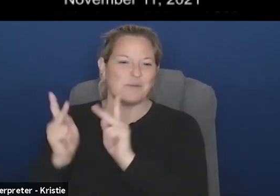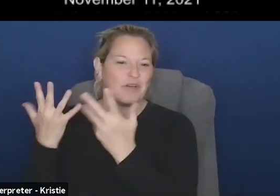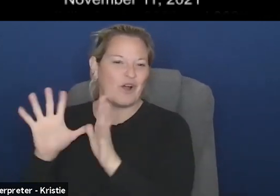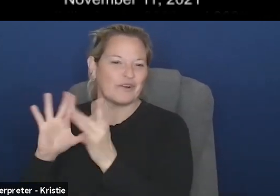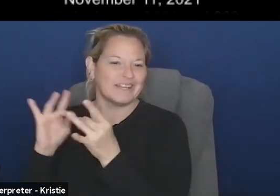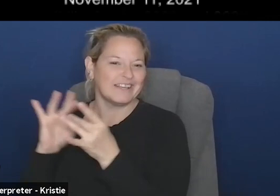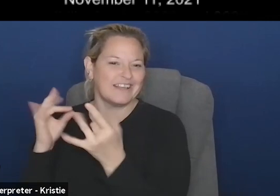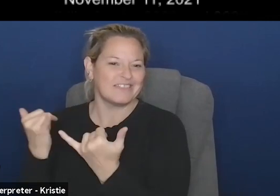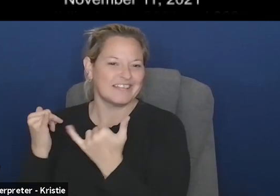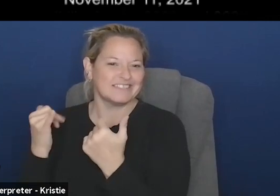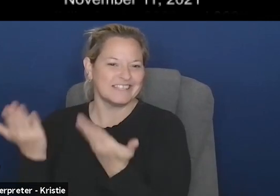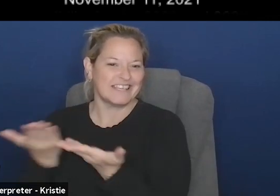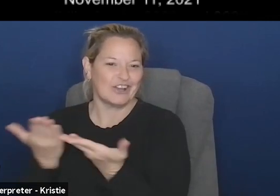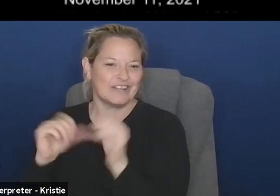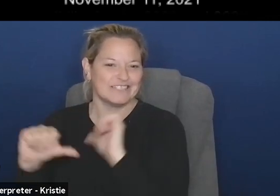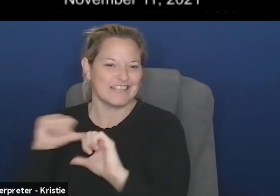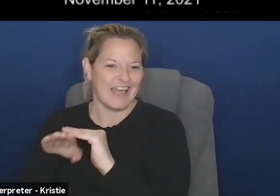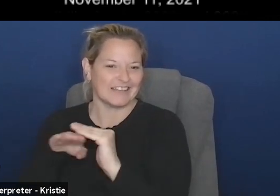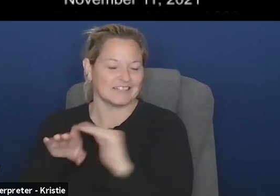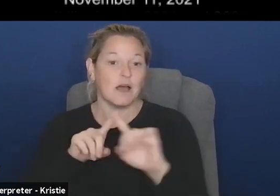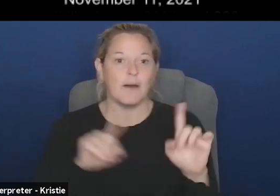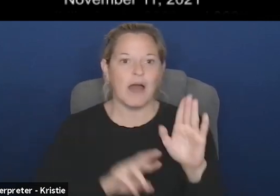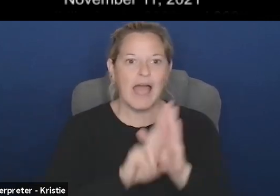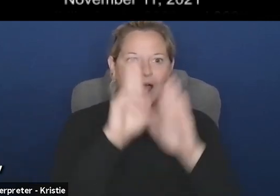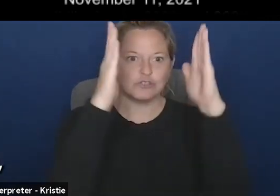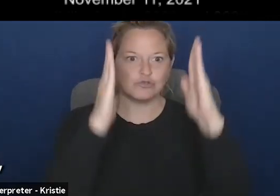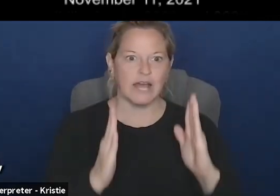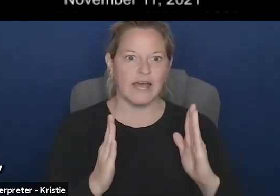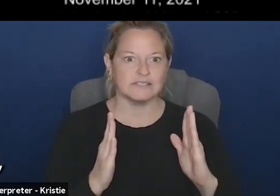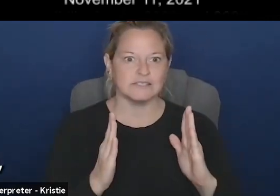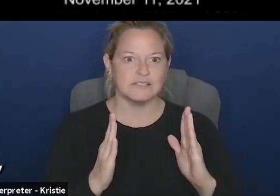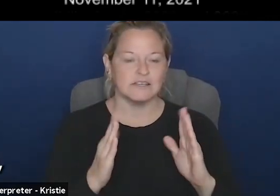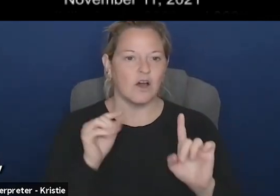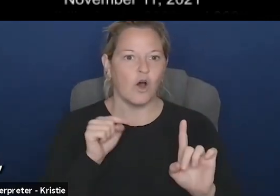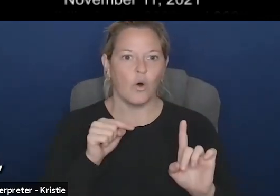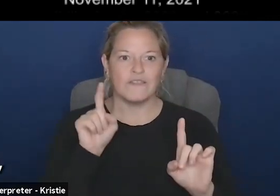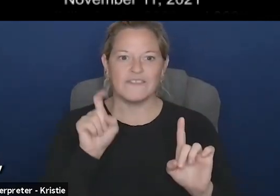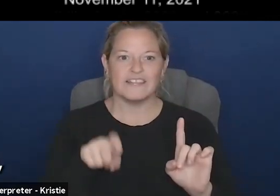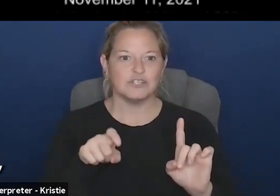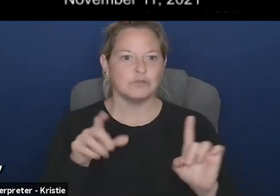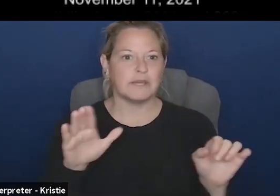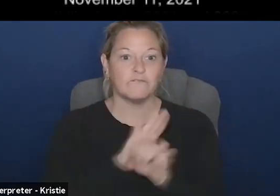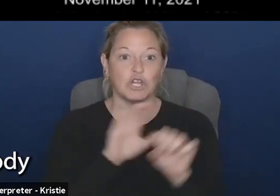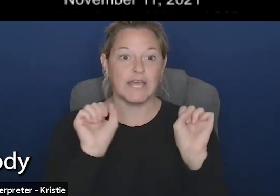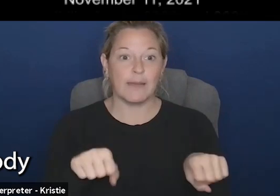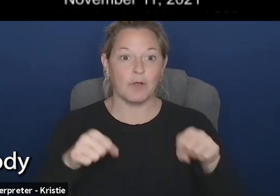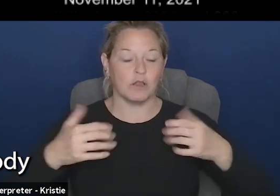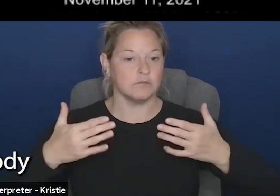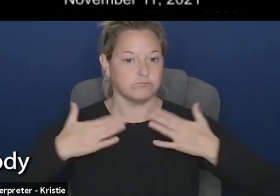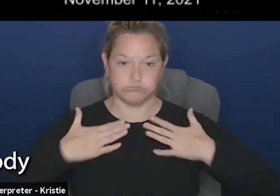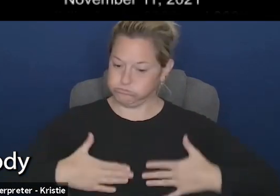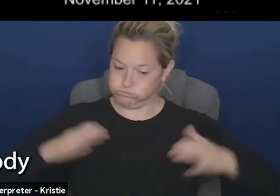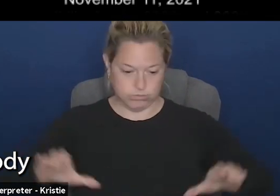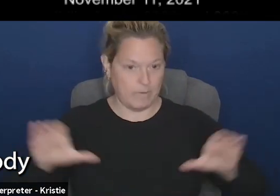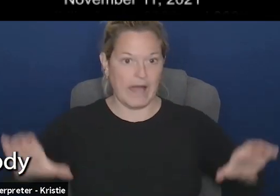is the idea that astronauts need to be, fully able-bodied, as it were, and that